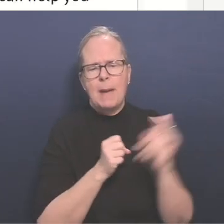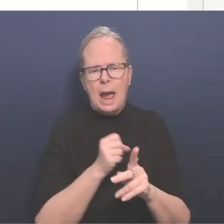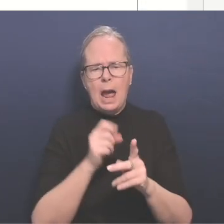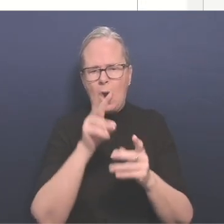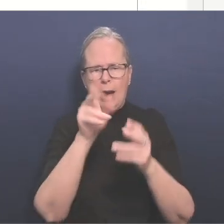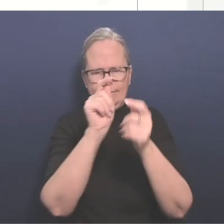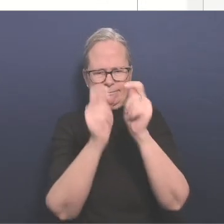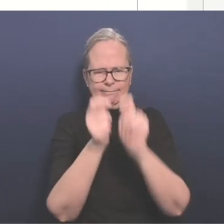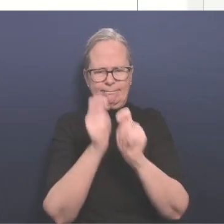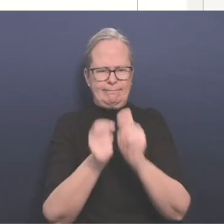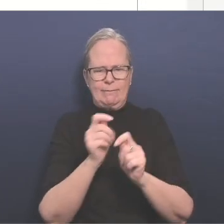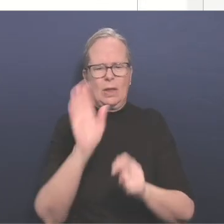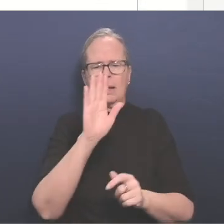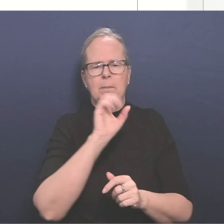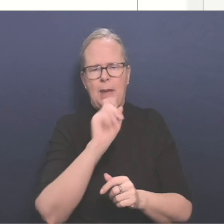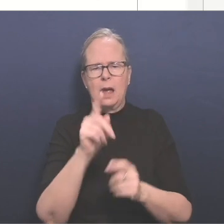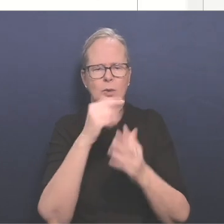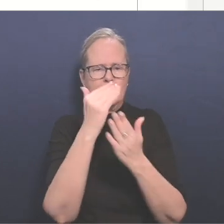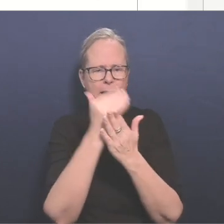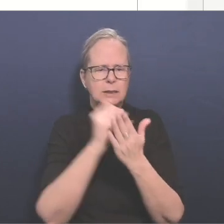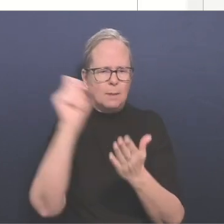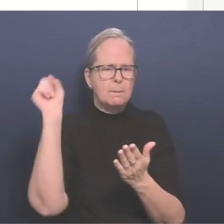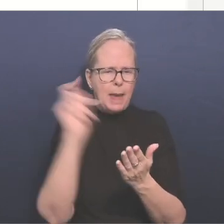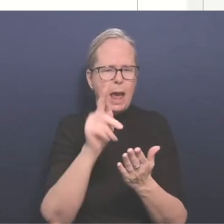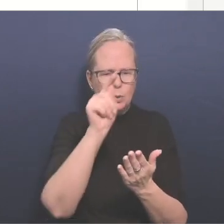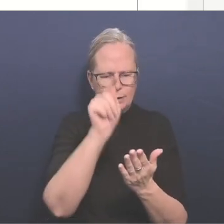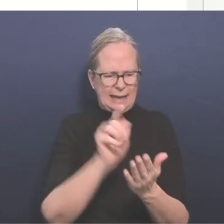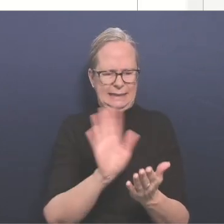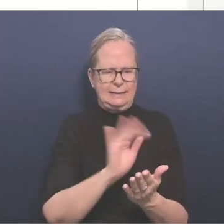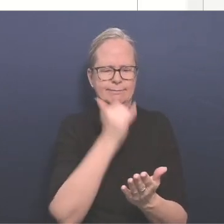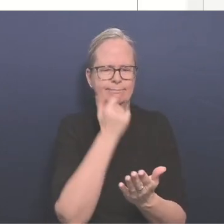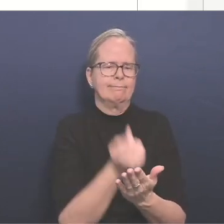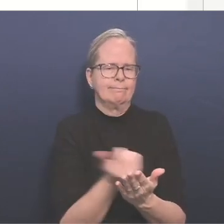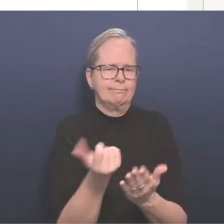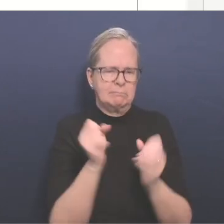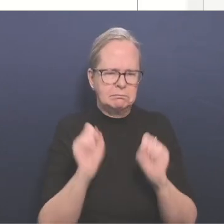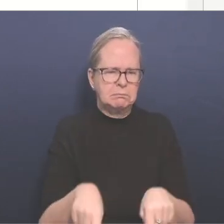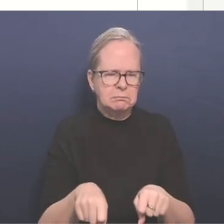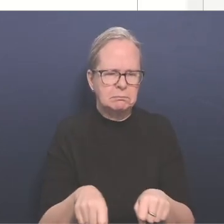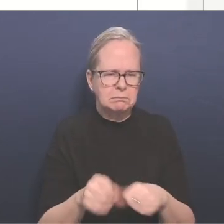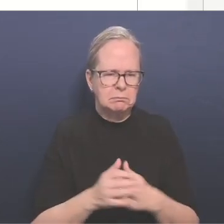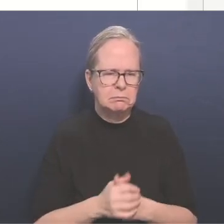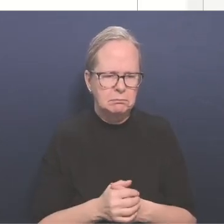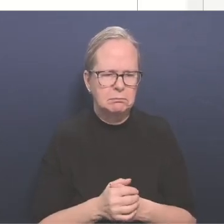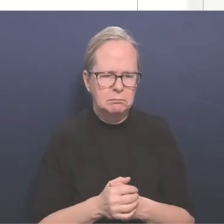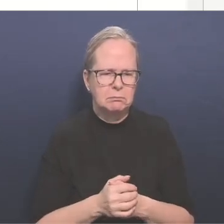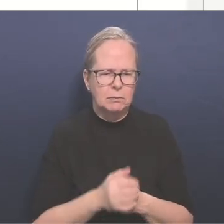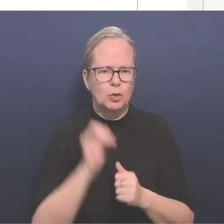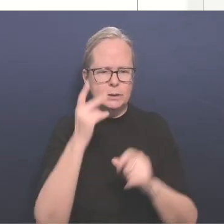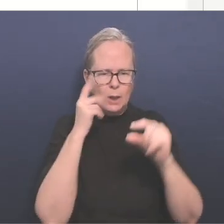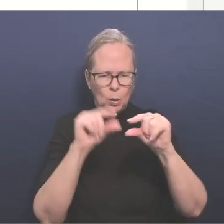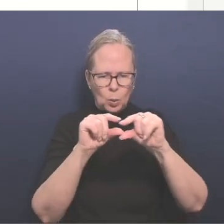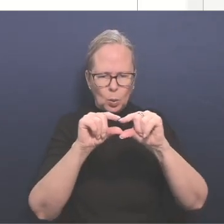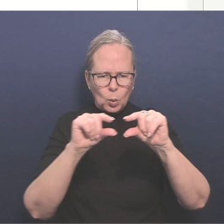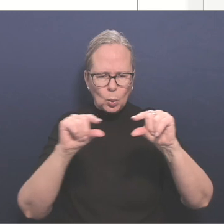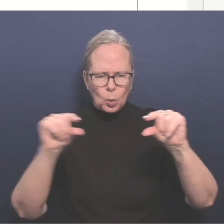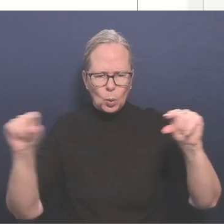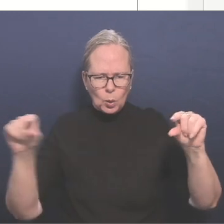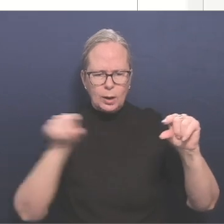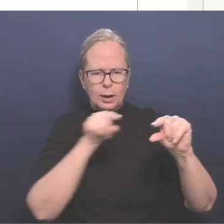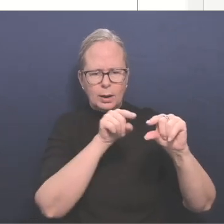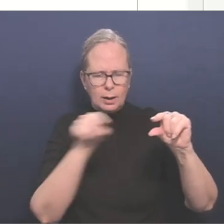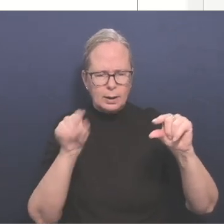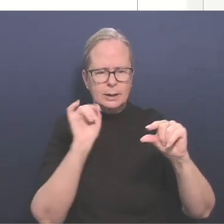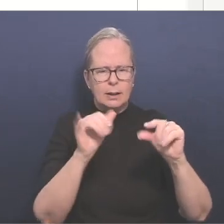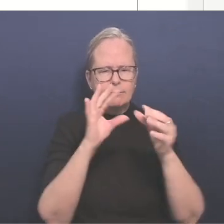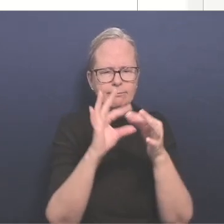not. So this is another benefit. So Aisha has a list of 38 benefits.